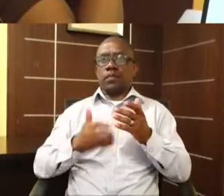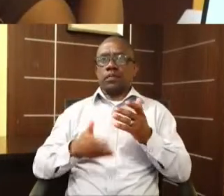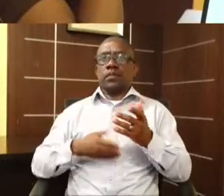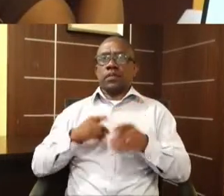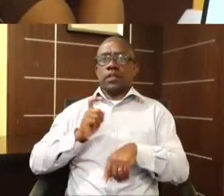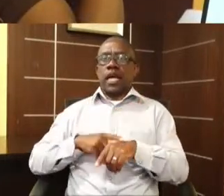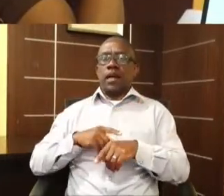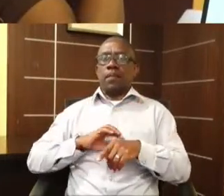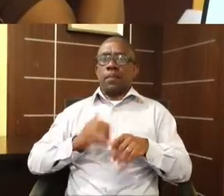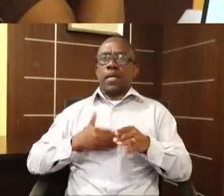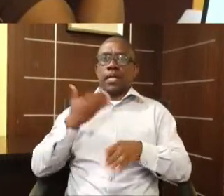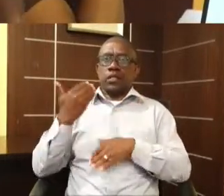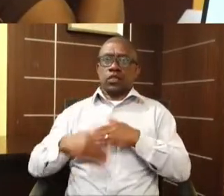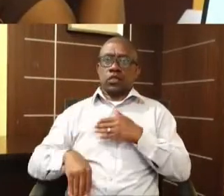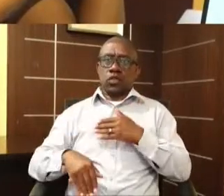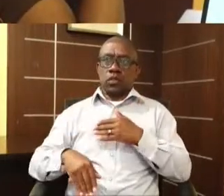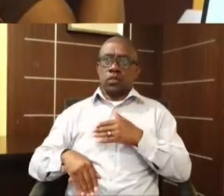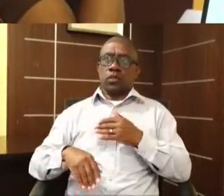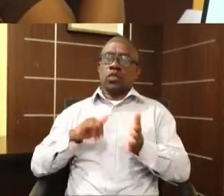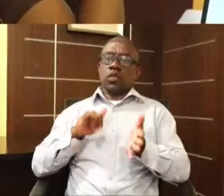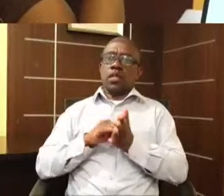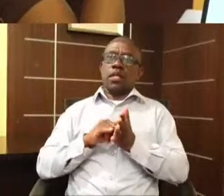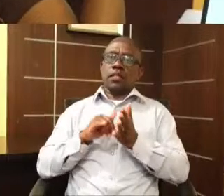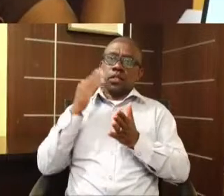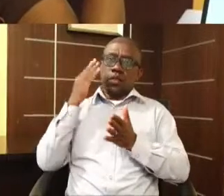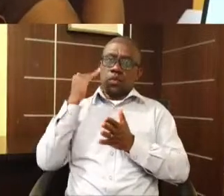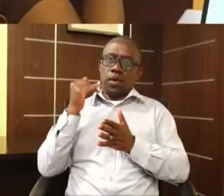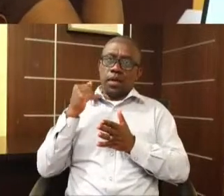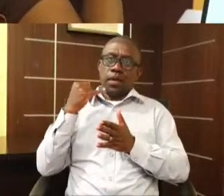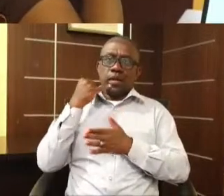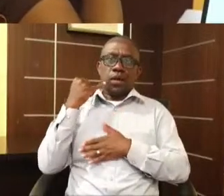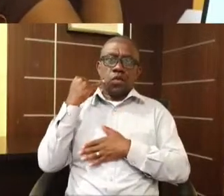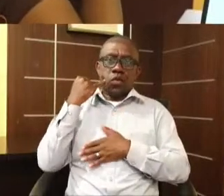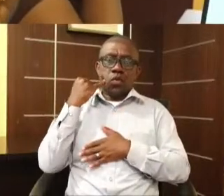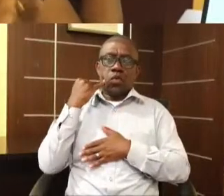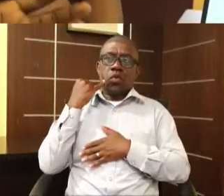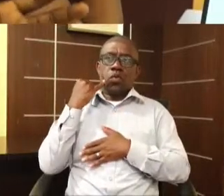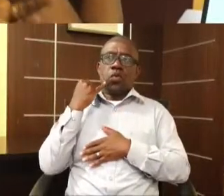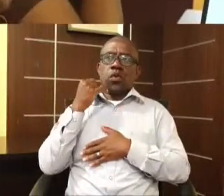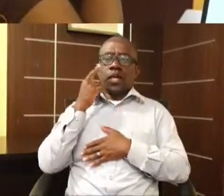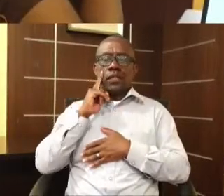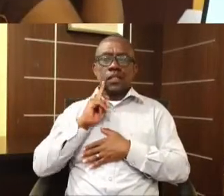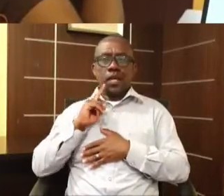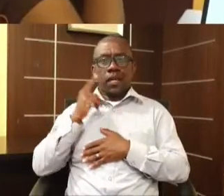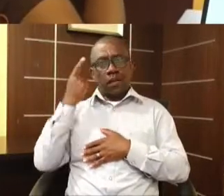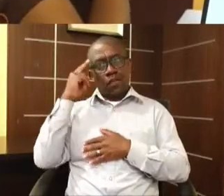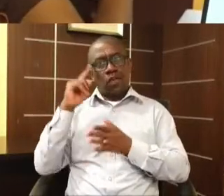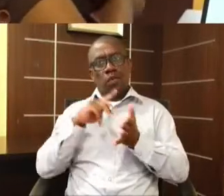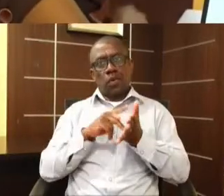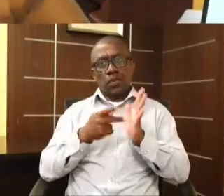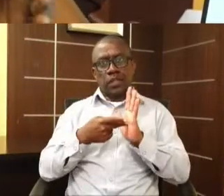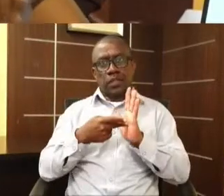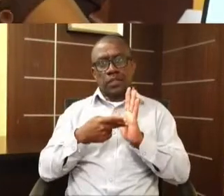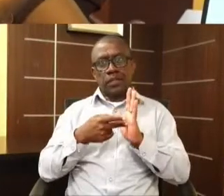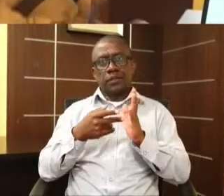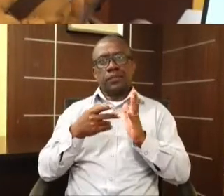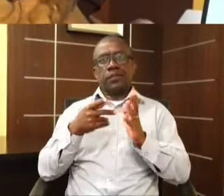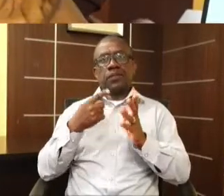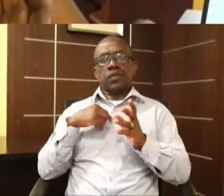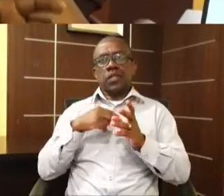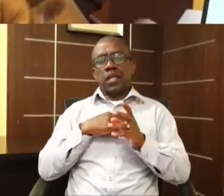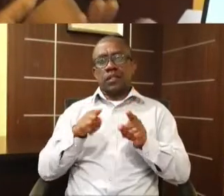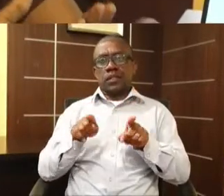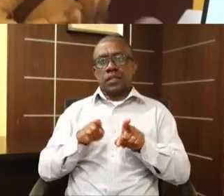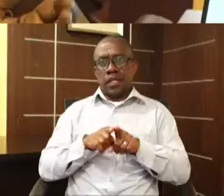pregnancy. So that's why Nakuru was desired for the project, but we've since expanded